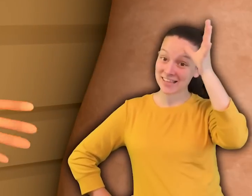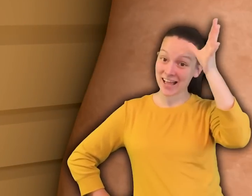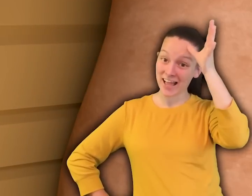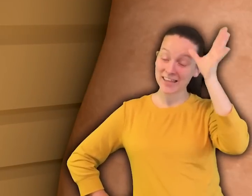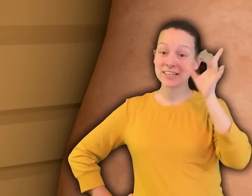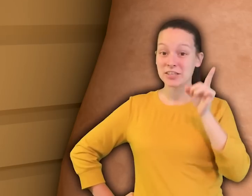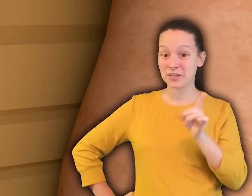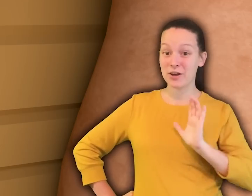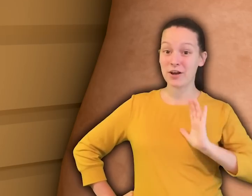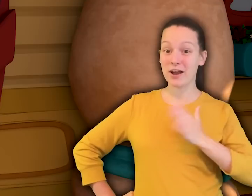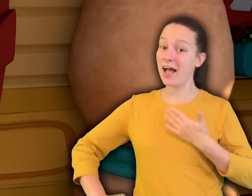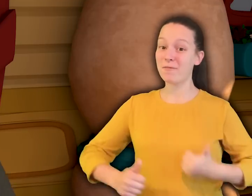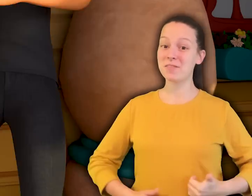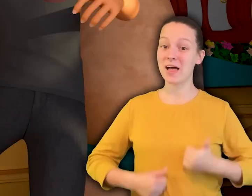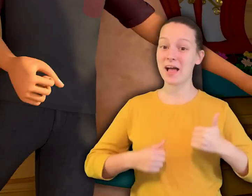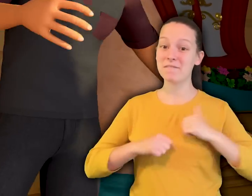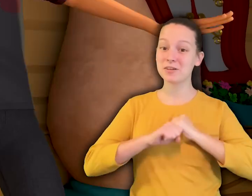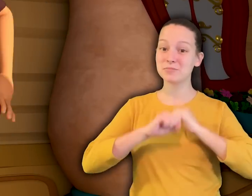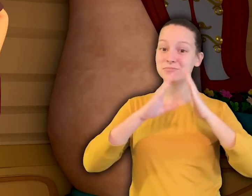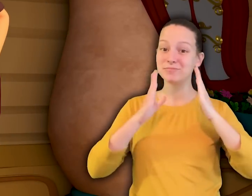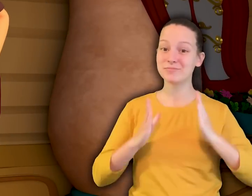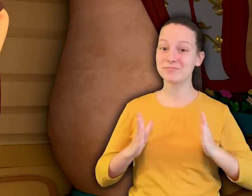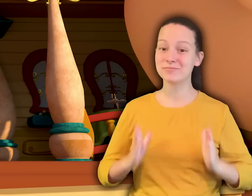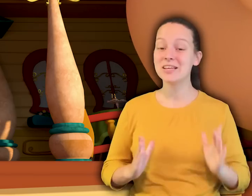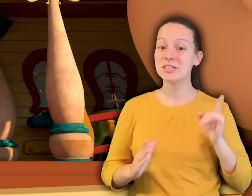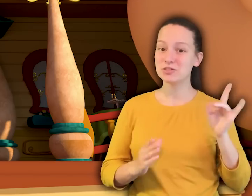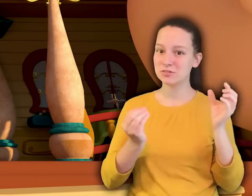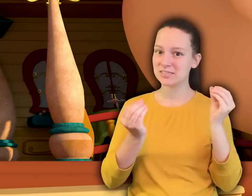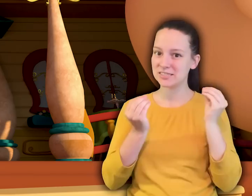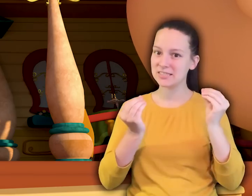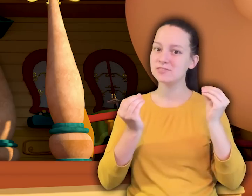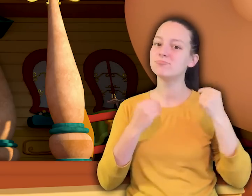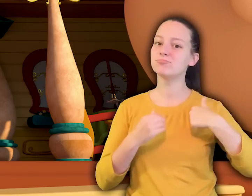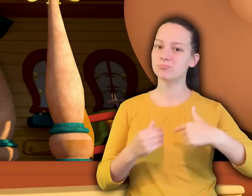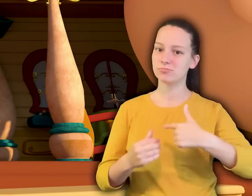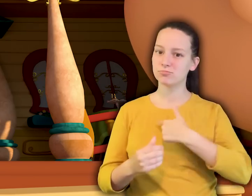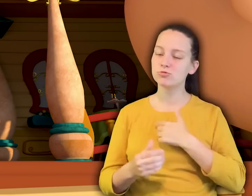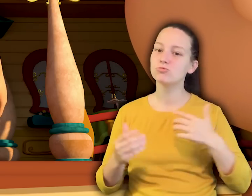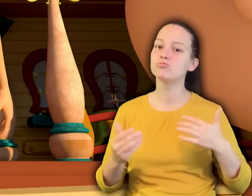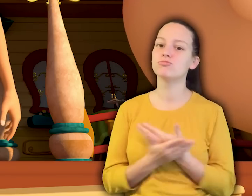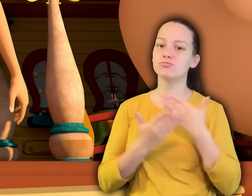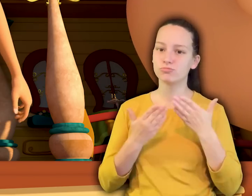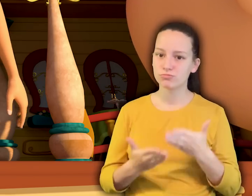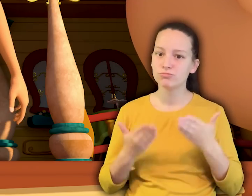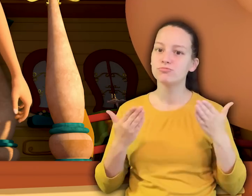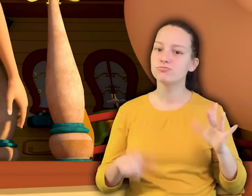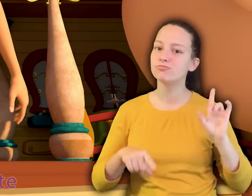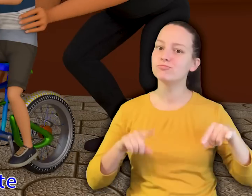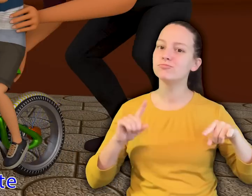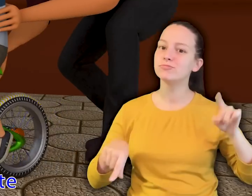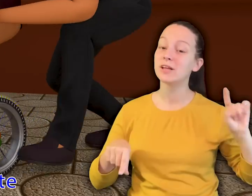daddy daddy our live Garden teaching us all sort of